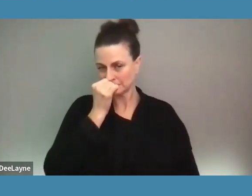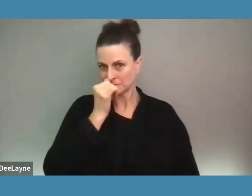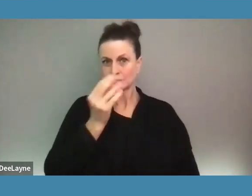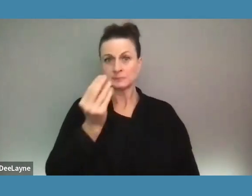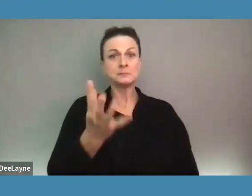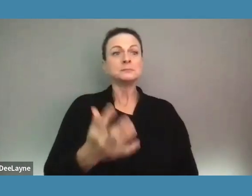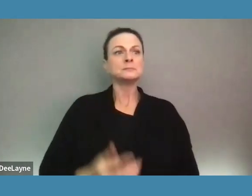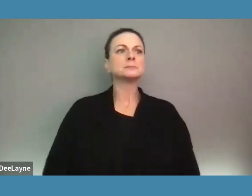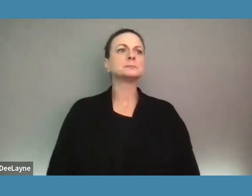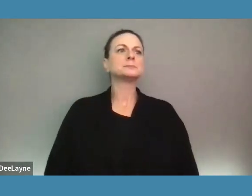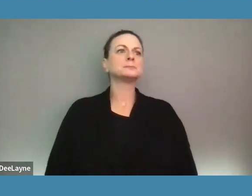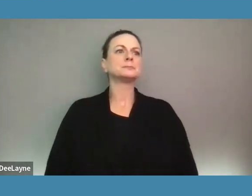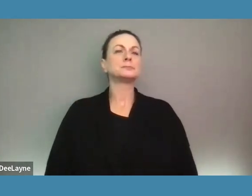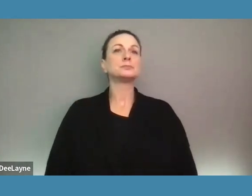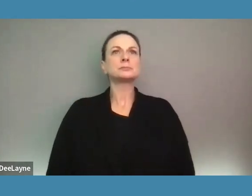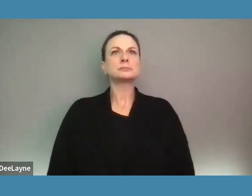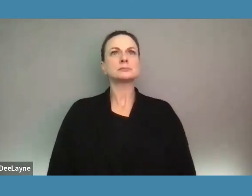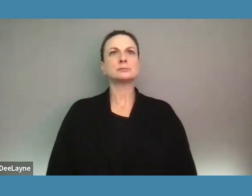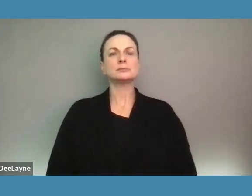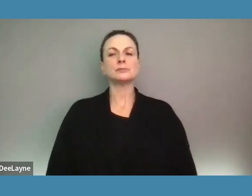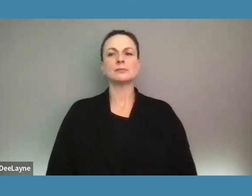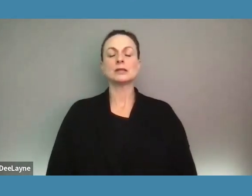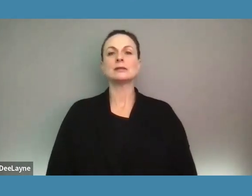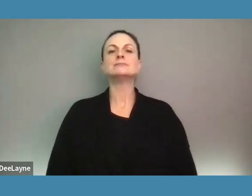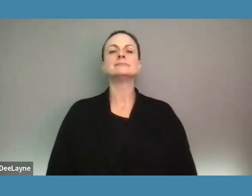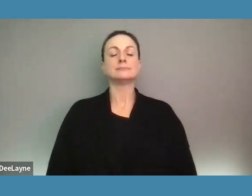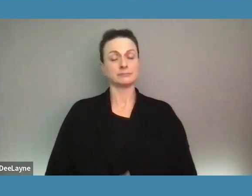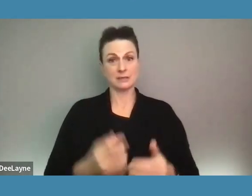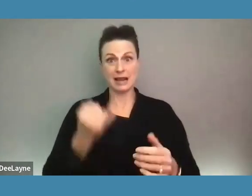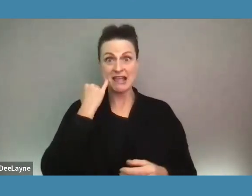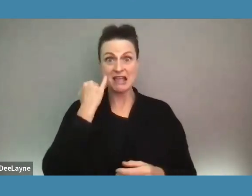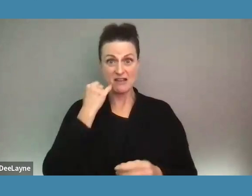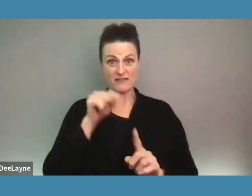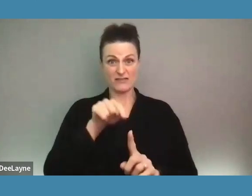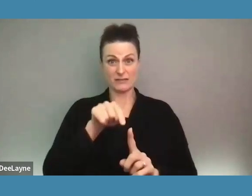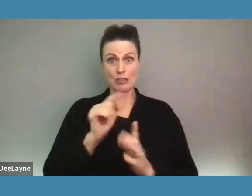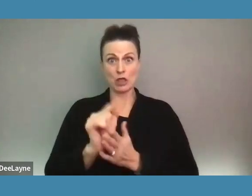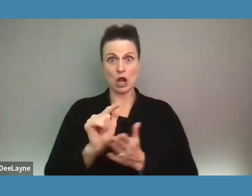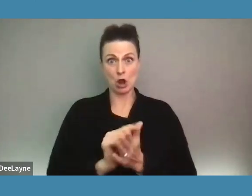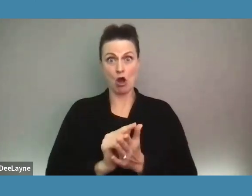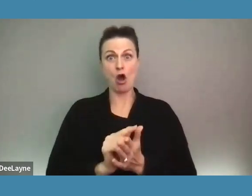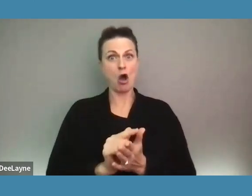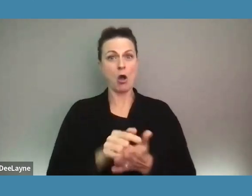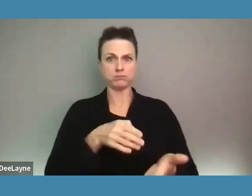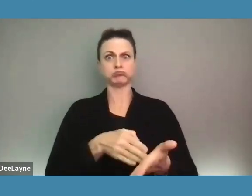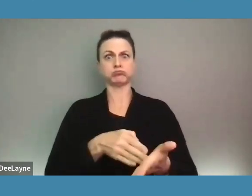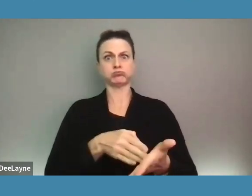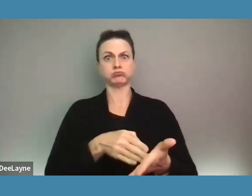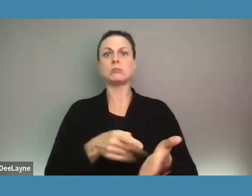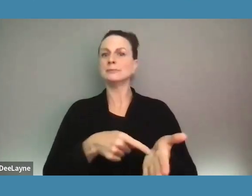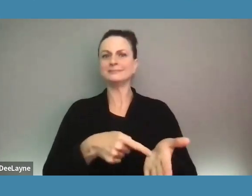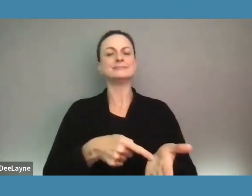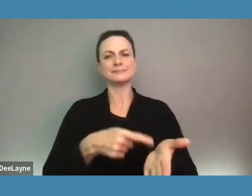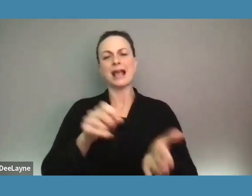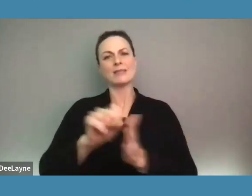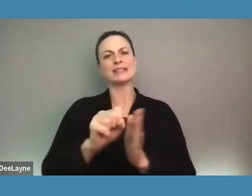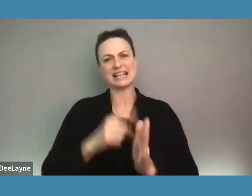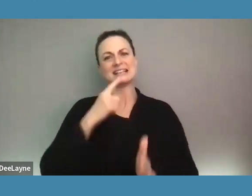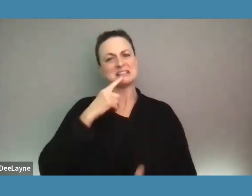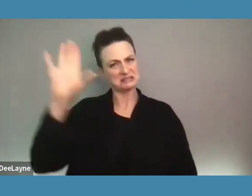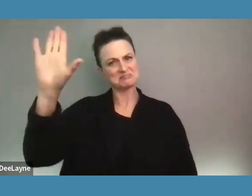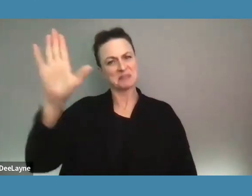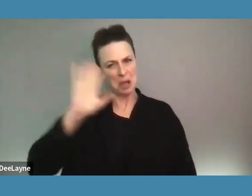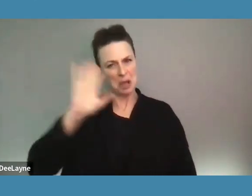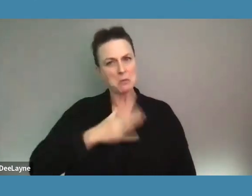that in this, if the violation of the law happened and the state says that they will work to fix